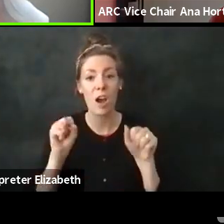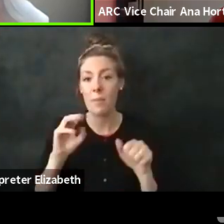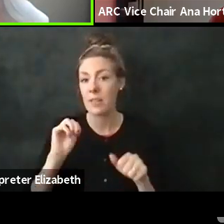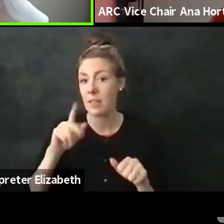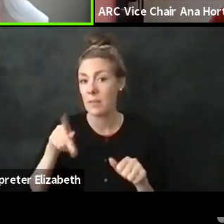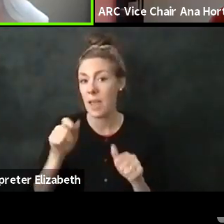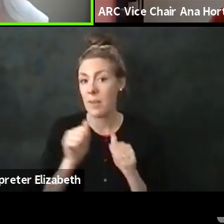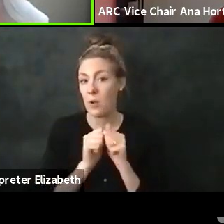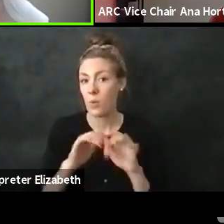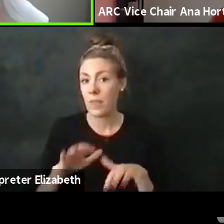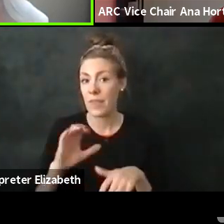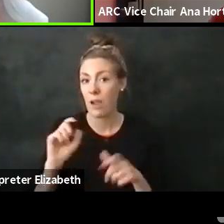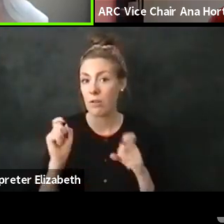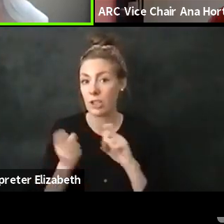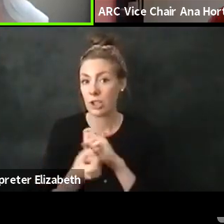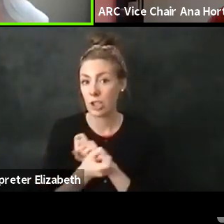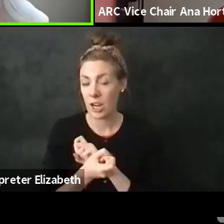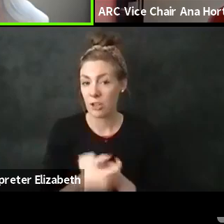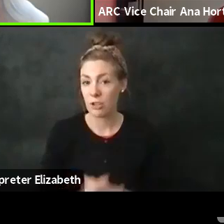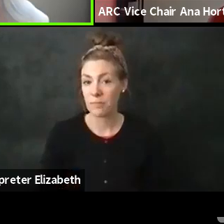change.